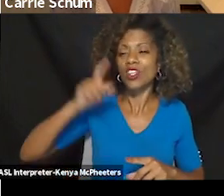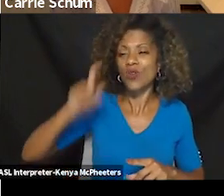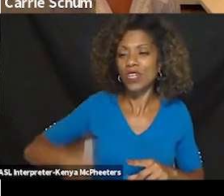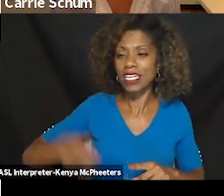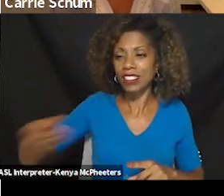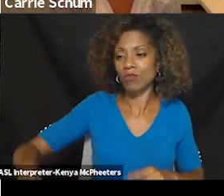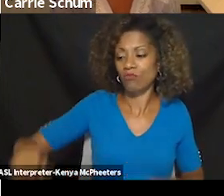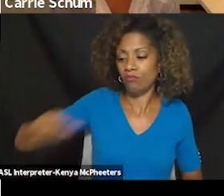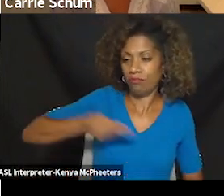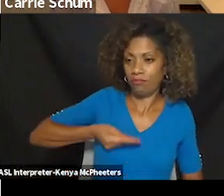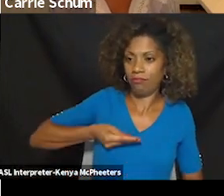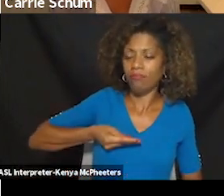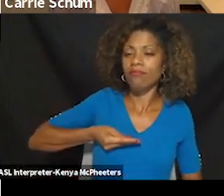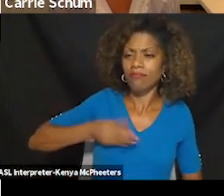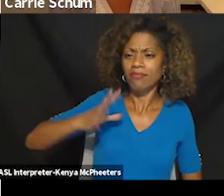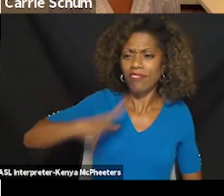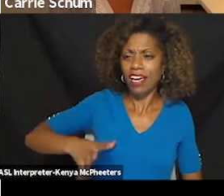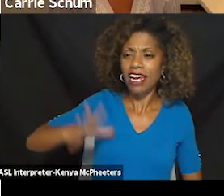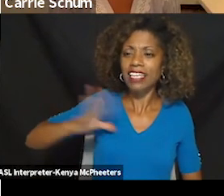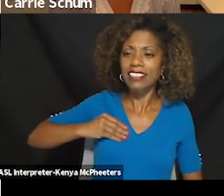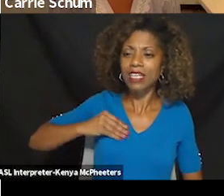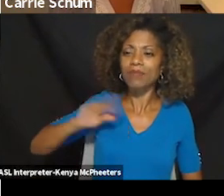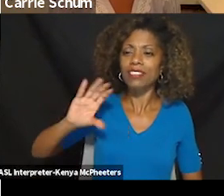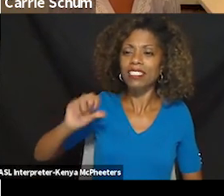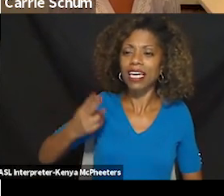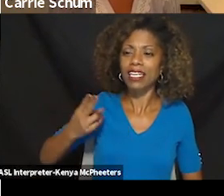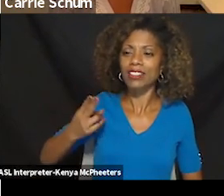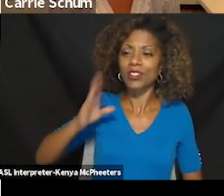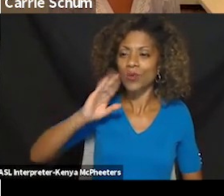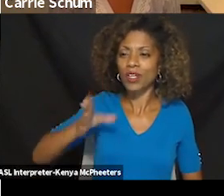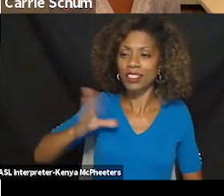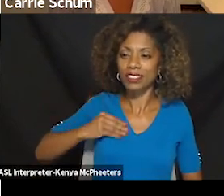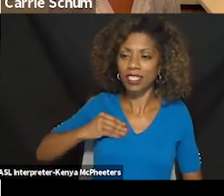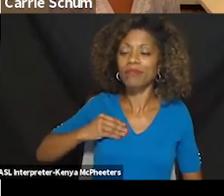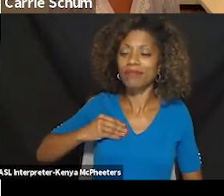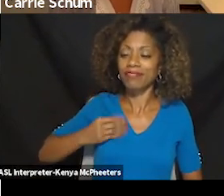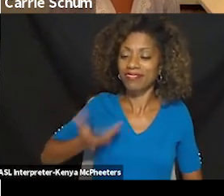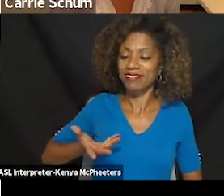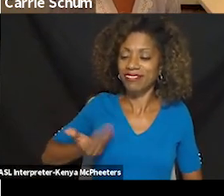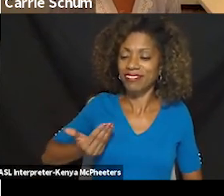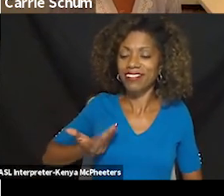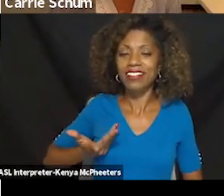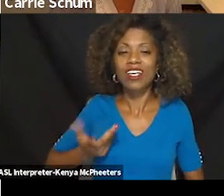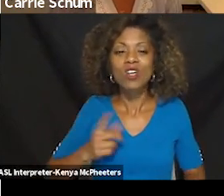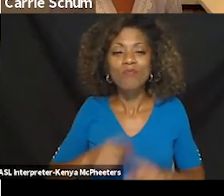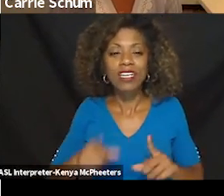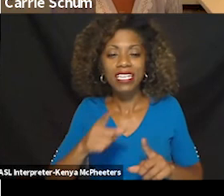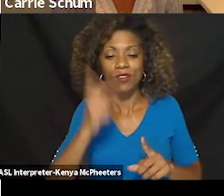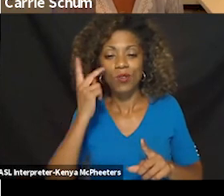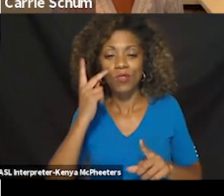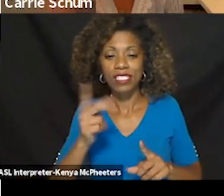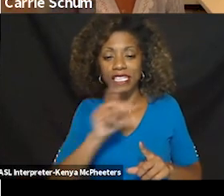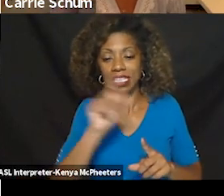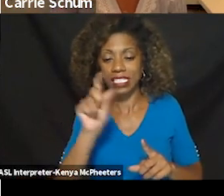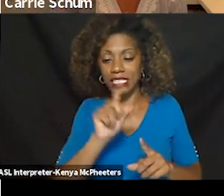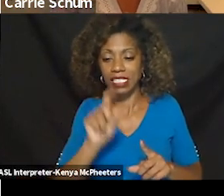gadgety ones, like the donuts or the celebrities, most people, that's not going to motivate them. But what it does, it gives you a news hook. So it's a